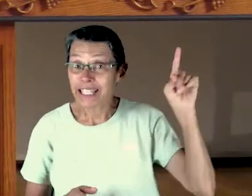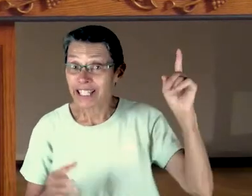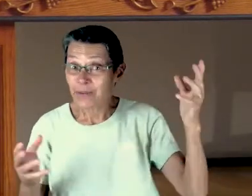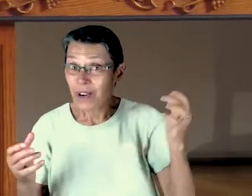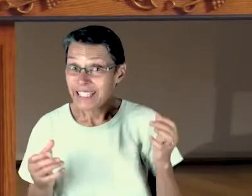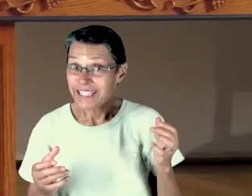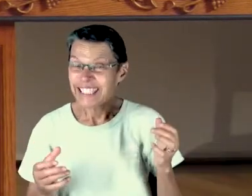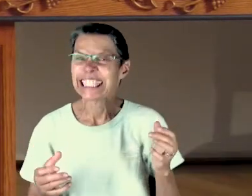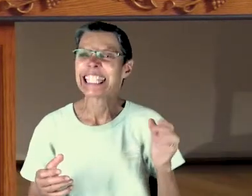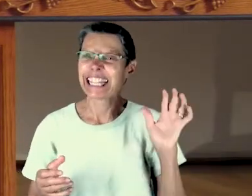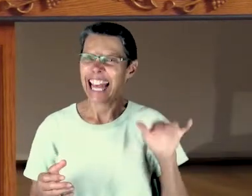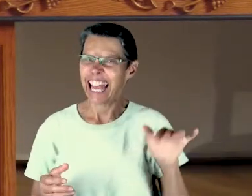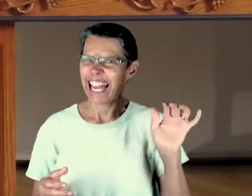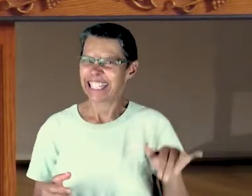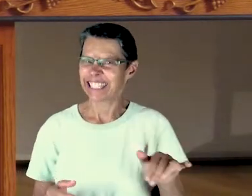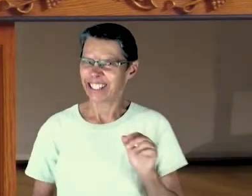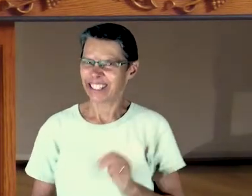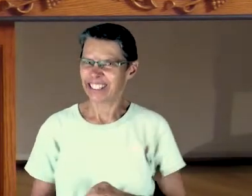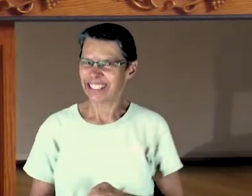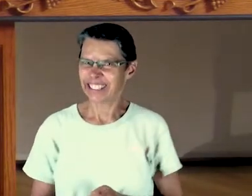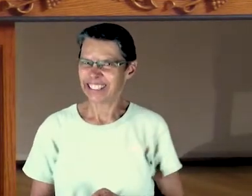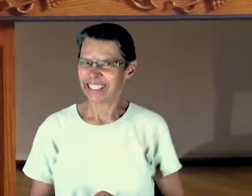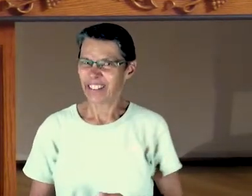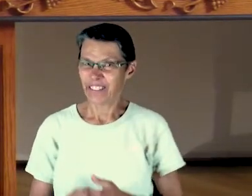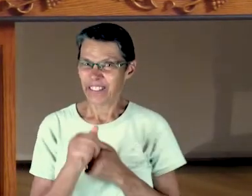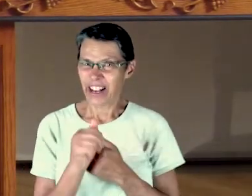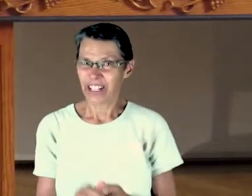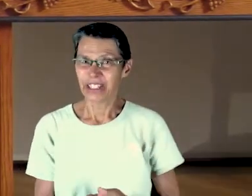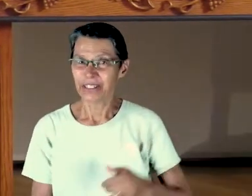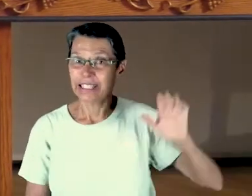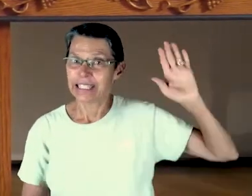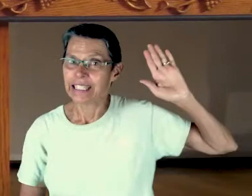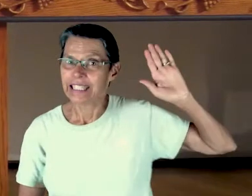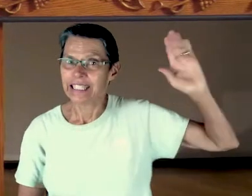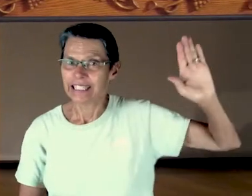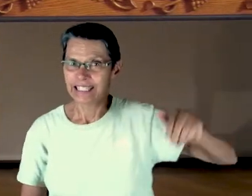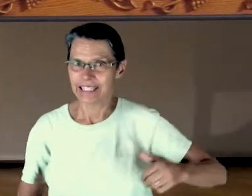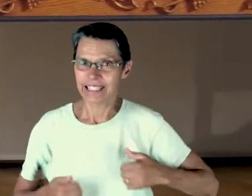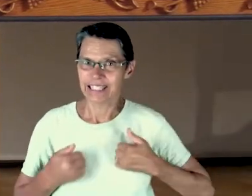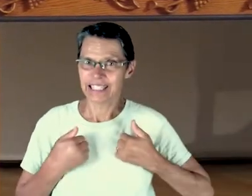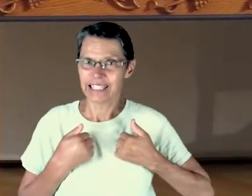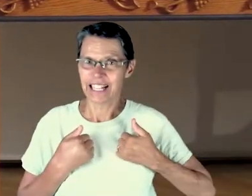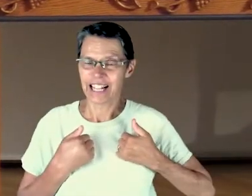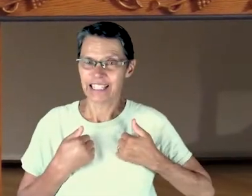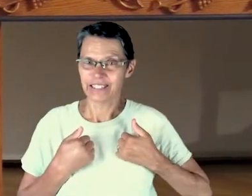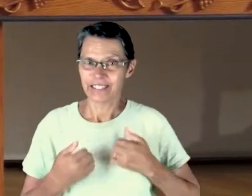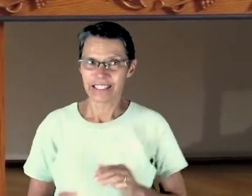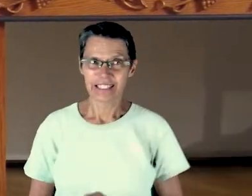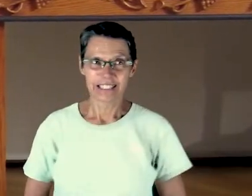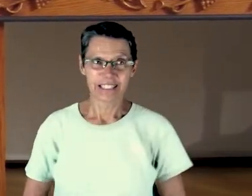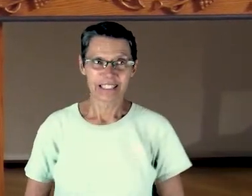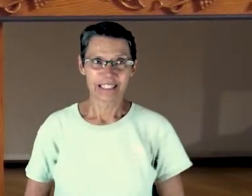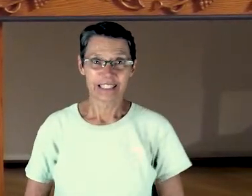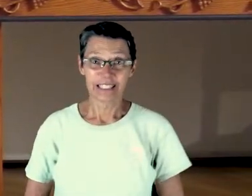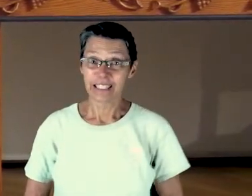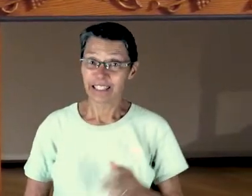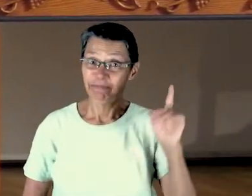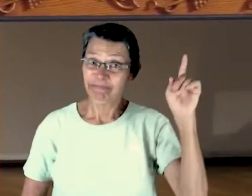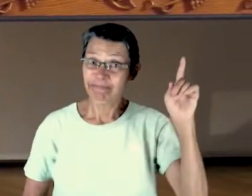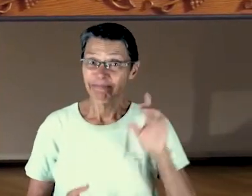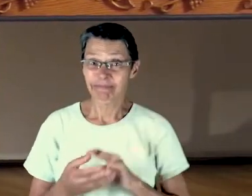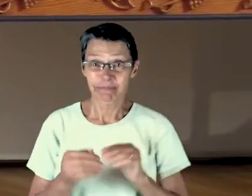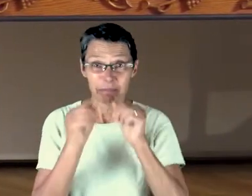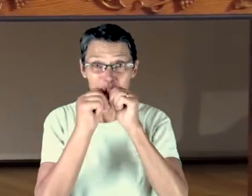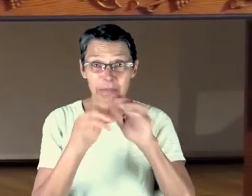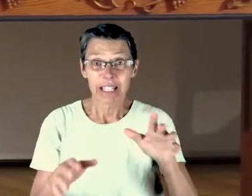him. Following this living word, you know, that whole blessed are the poor, blessed are those